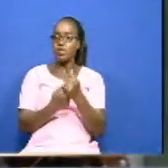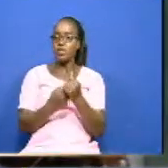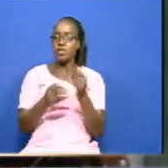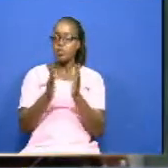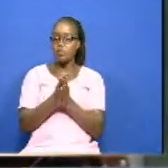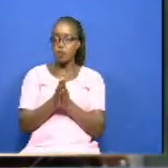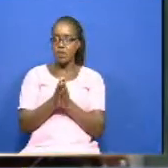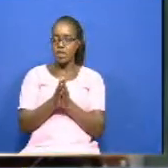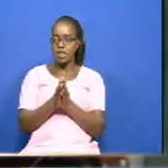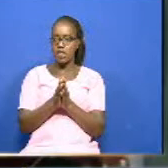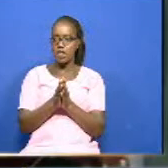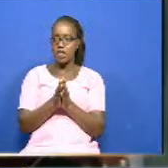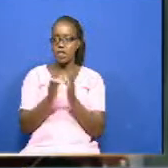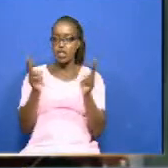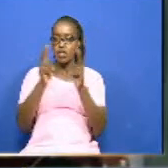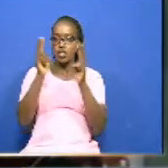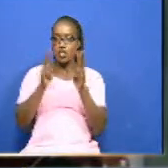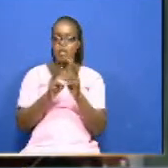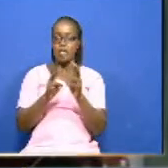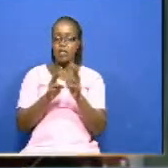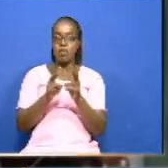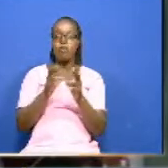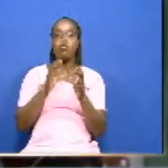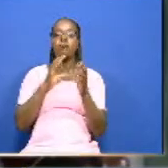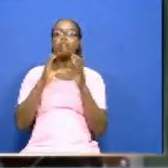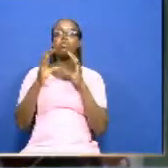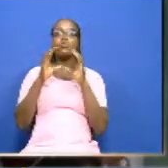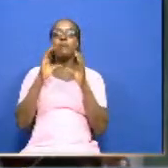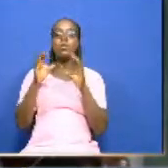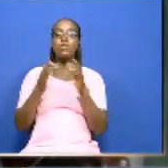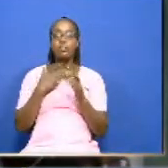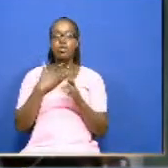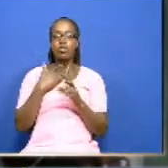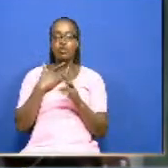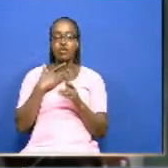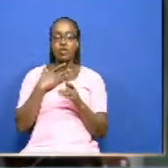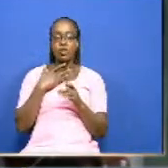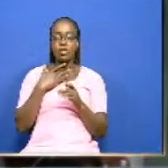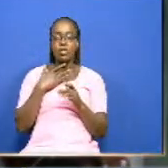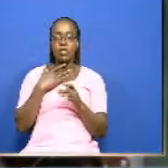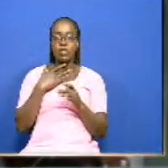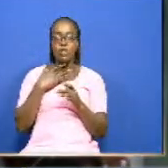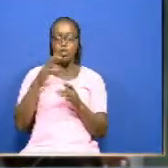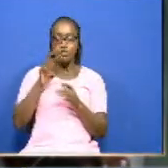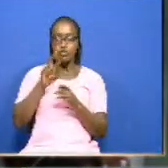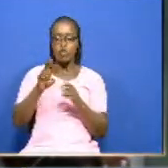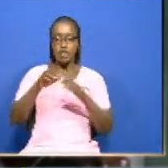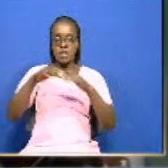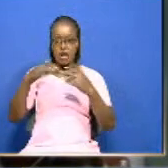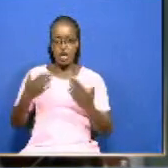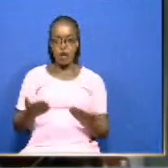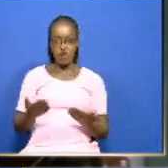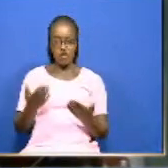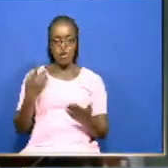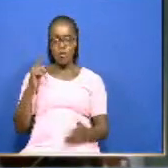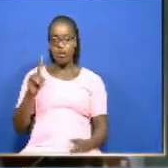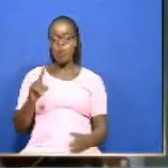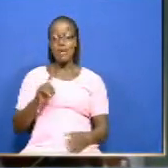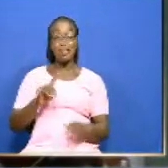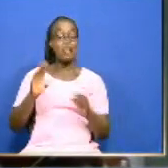the International Telecommunications Union, where we are specifically looking at how to, one,